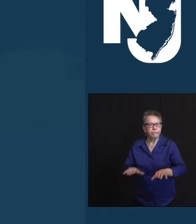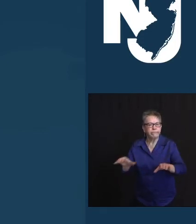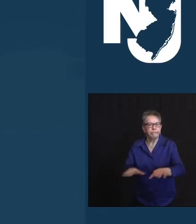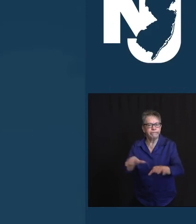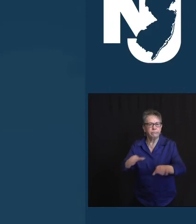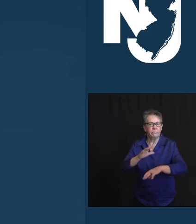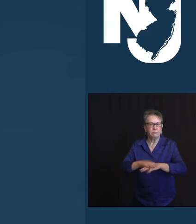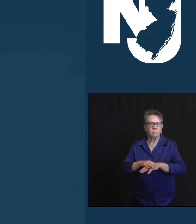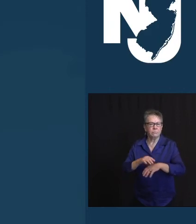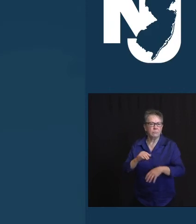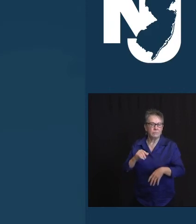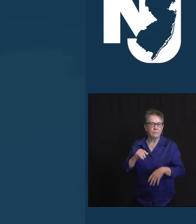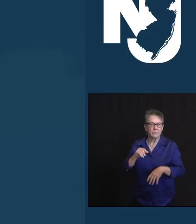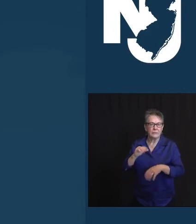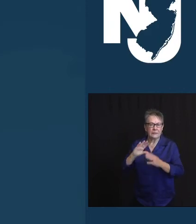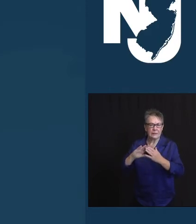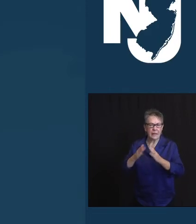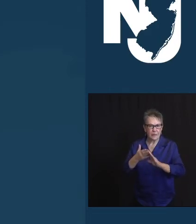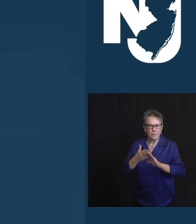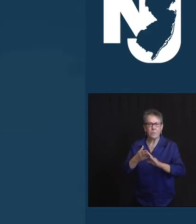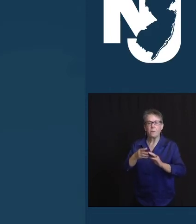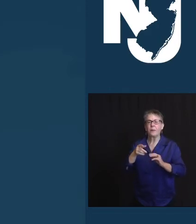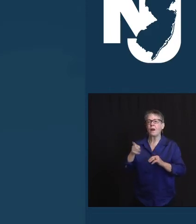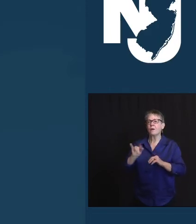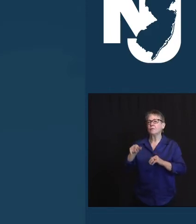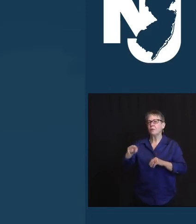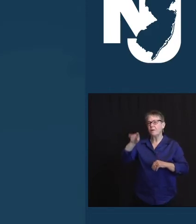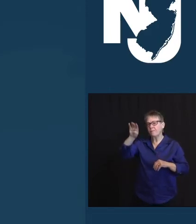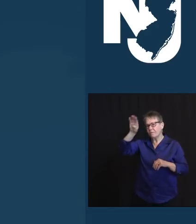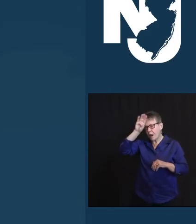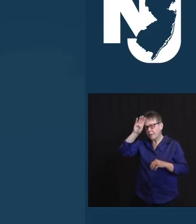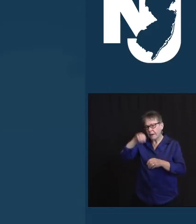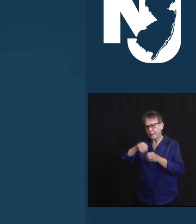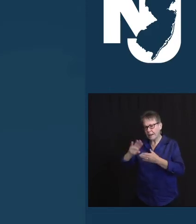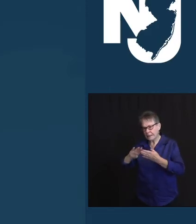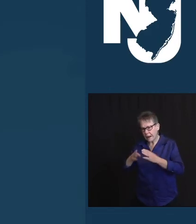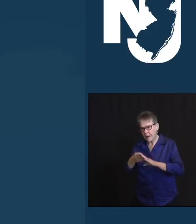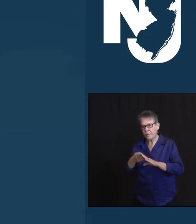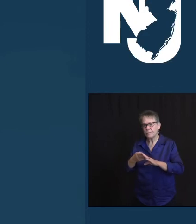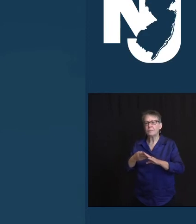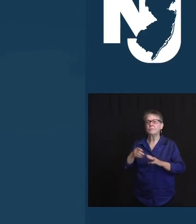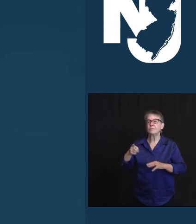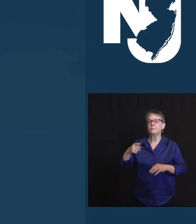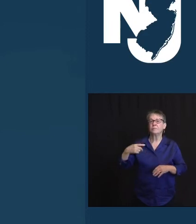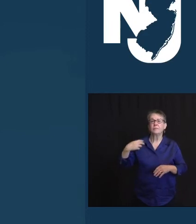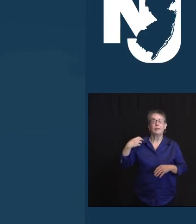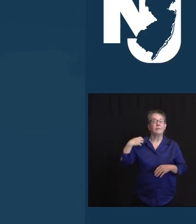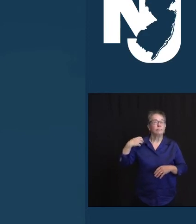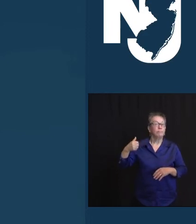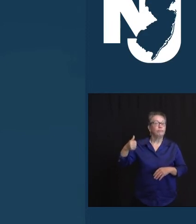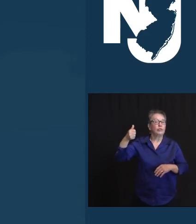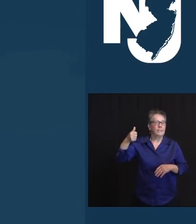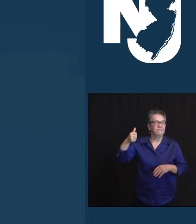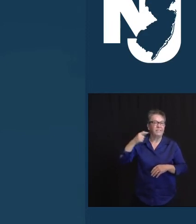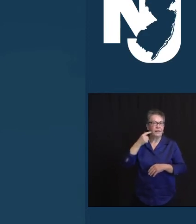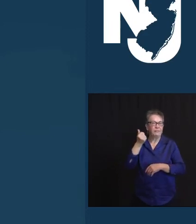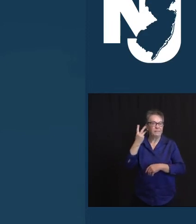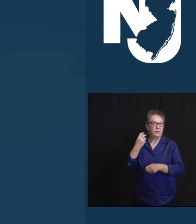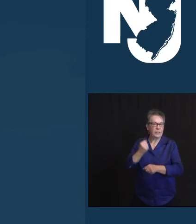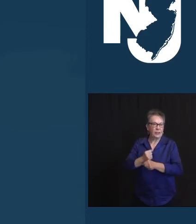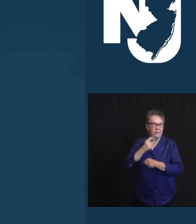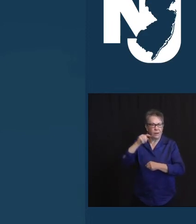Company, to which he served at one point or another as chief and president. When he wasn't busy working for his community,